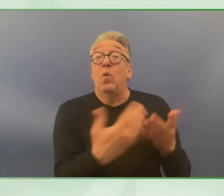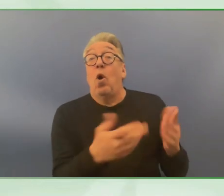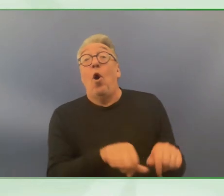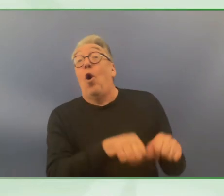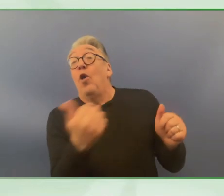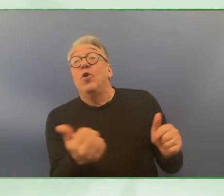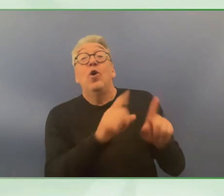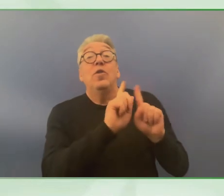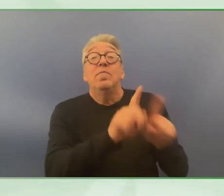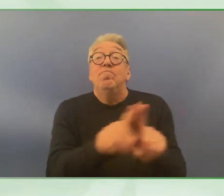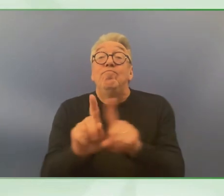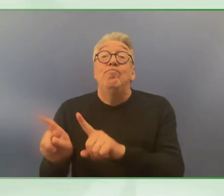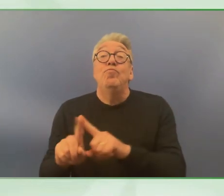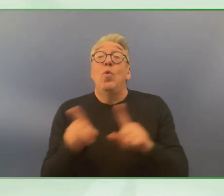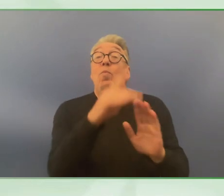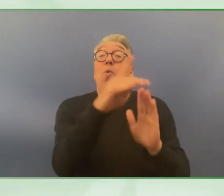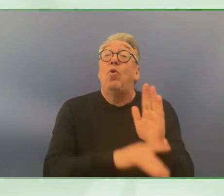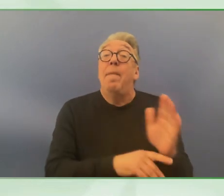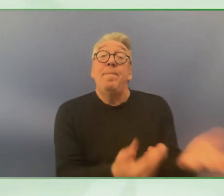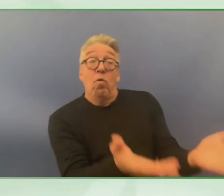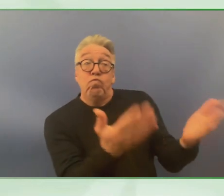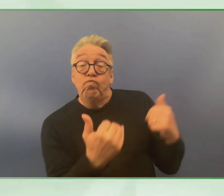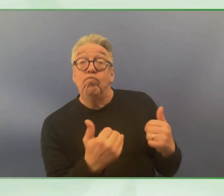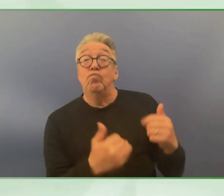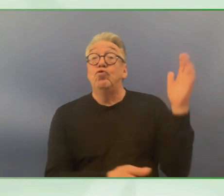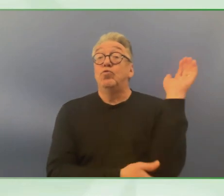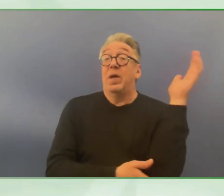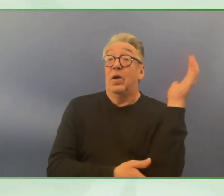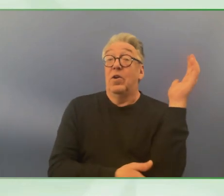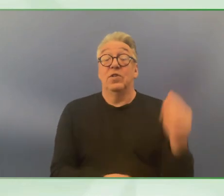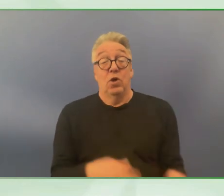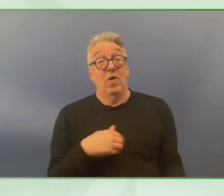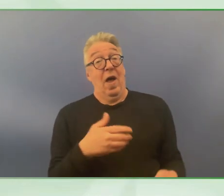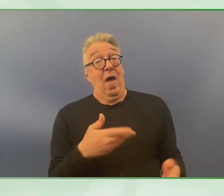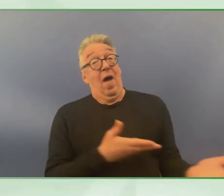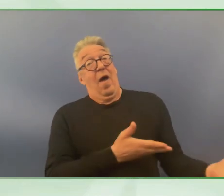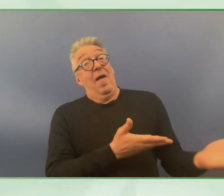programs. So we have particular people coming in and reporting